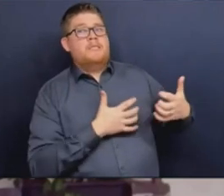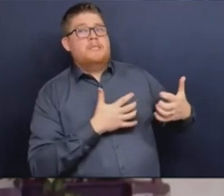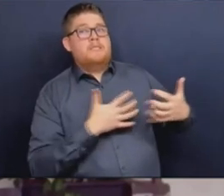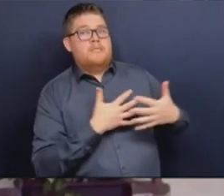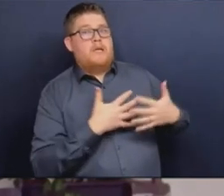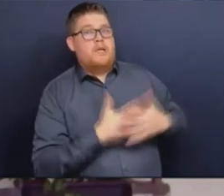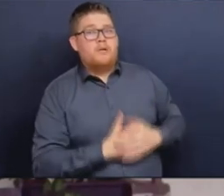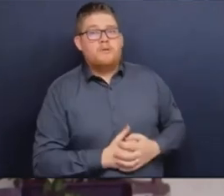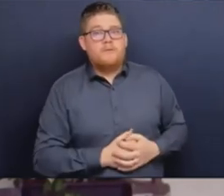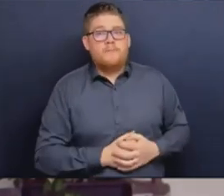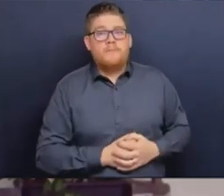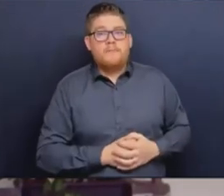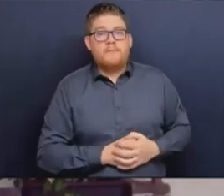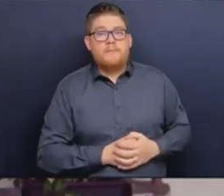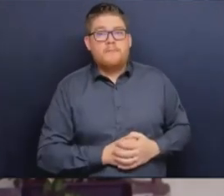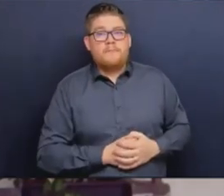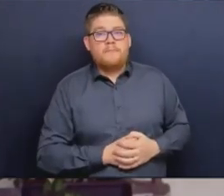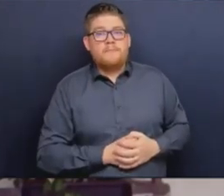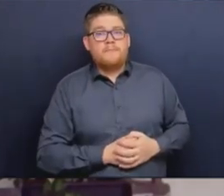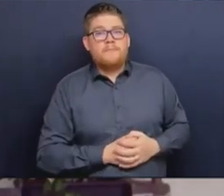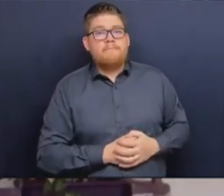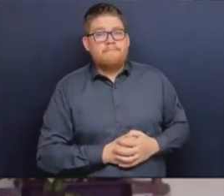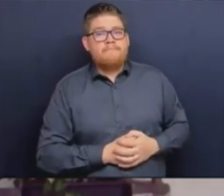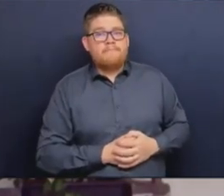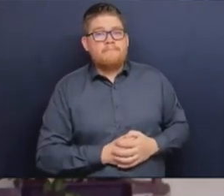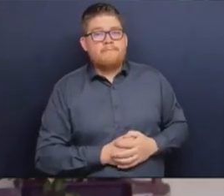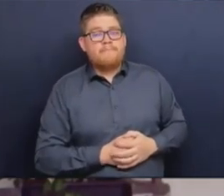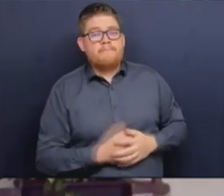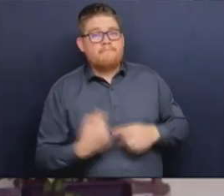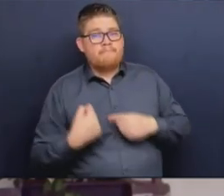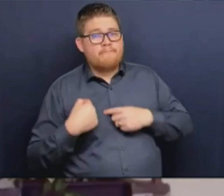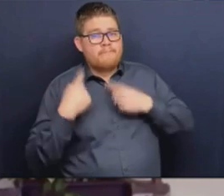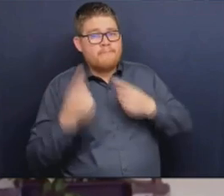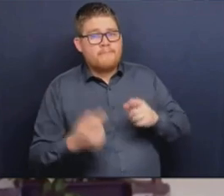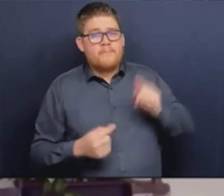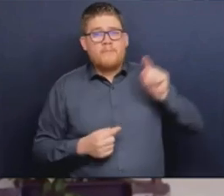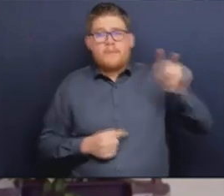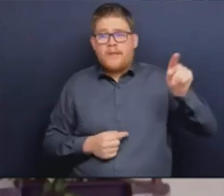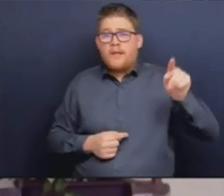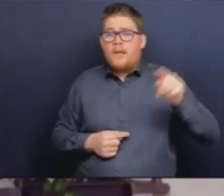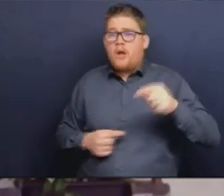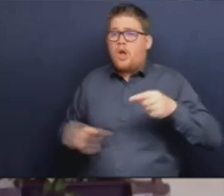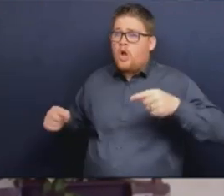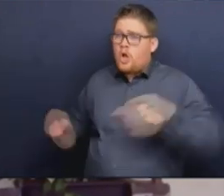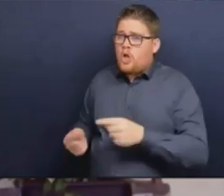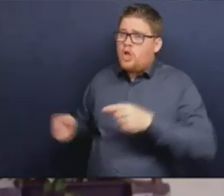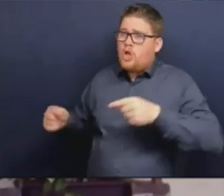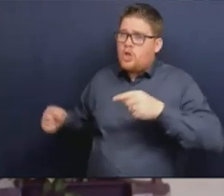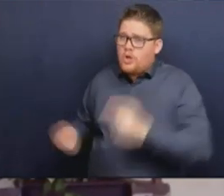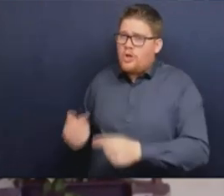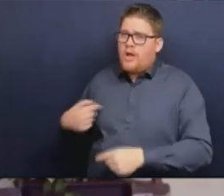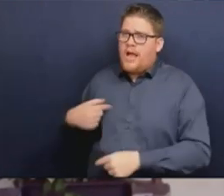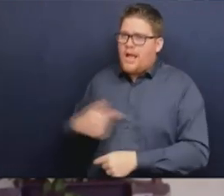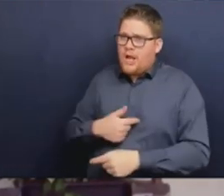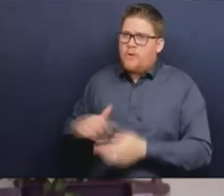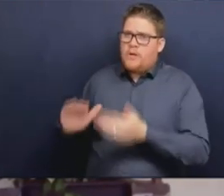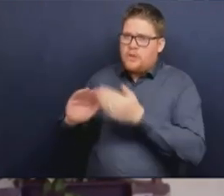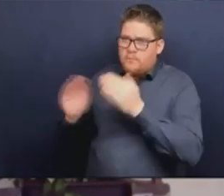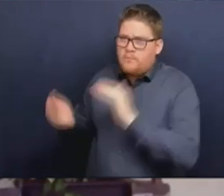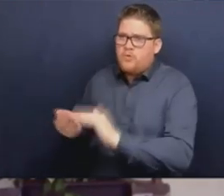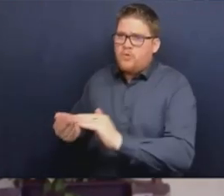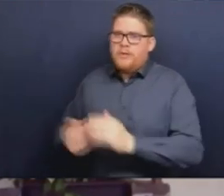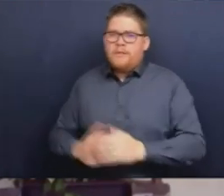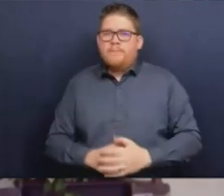harm at times and circumstances, there's been... we want to improve the encounters